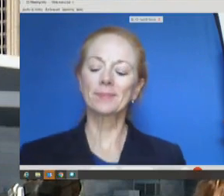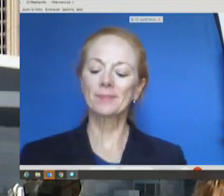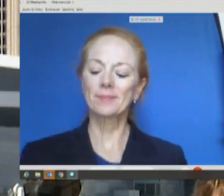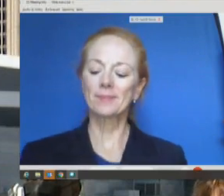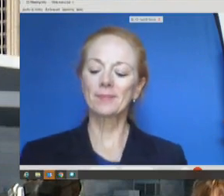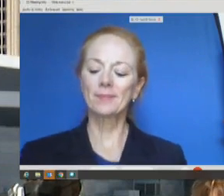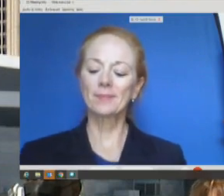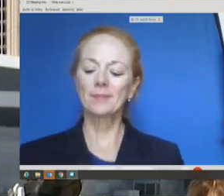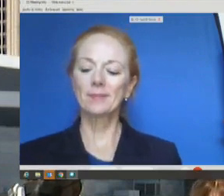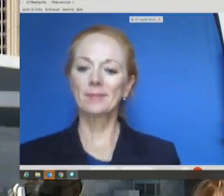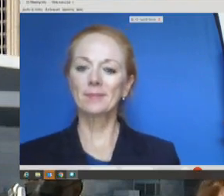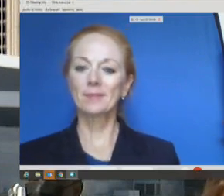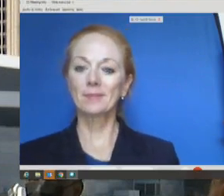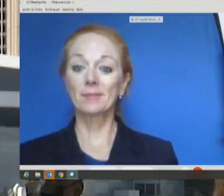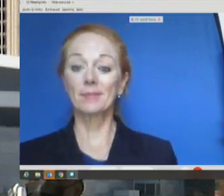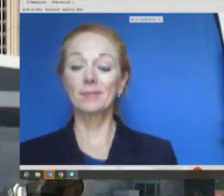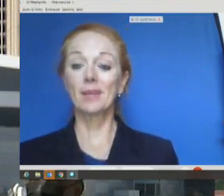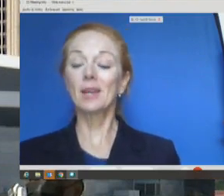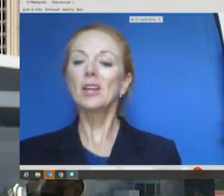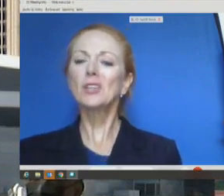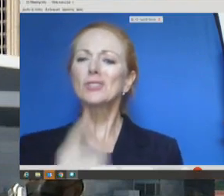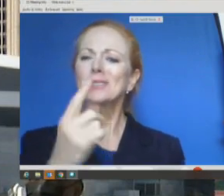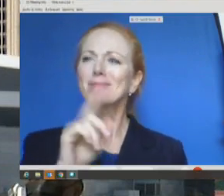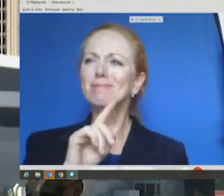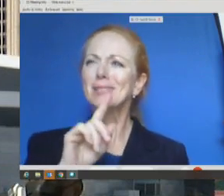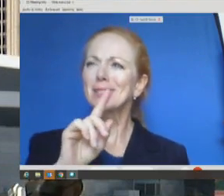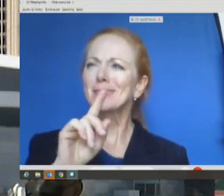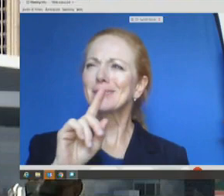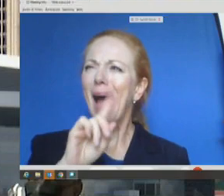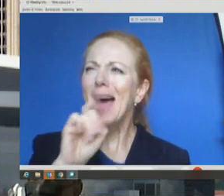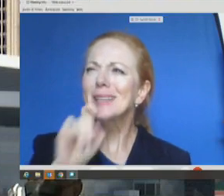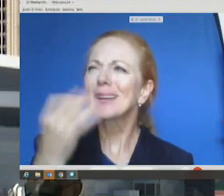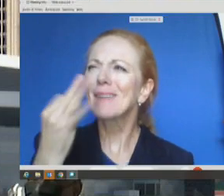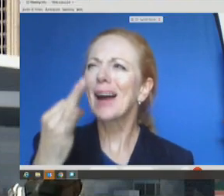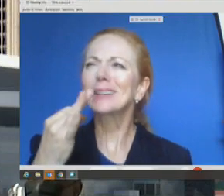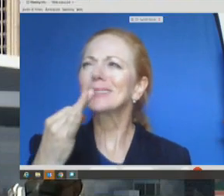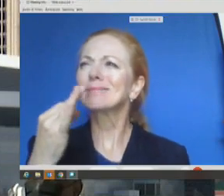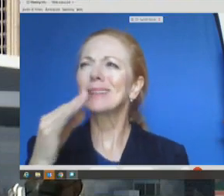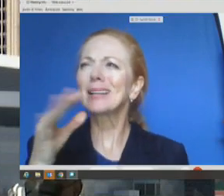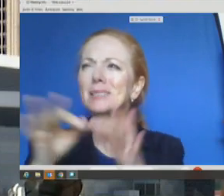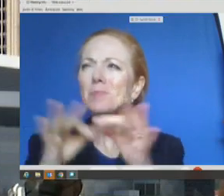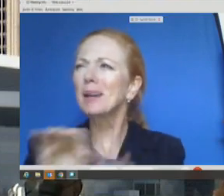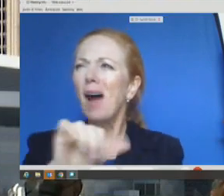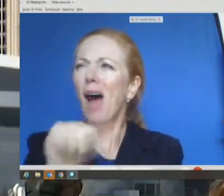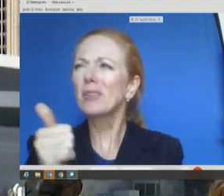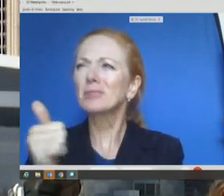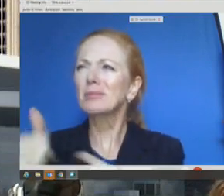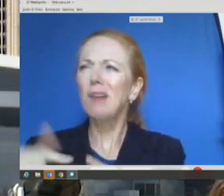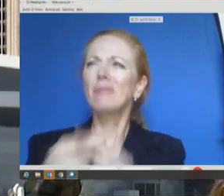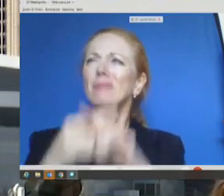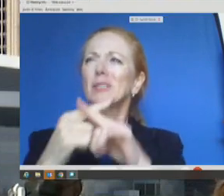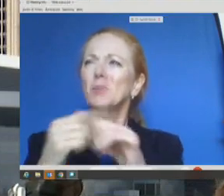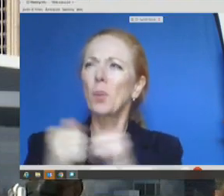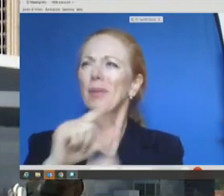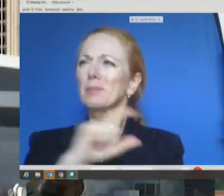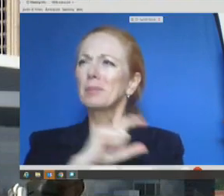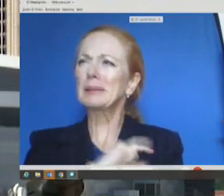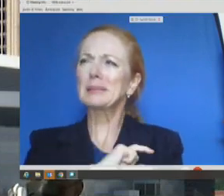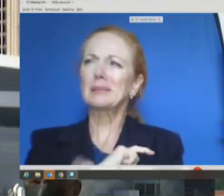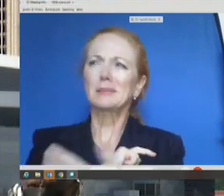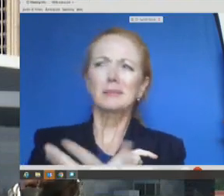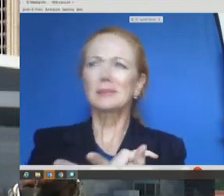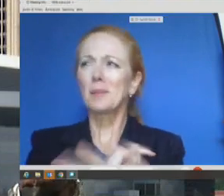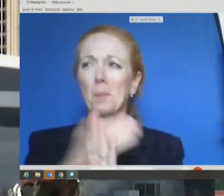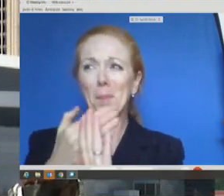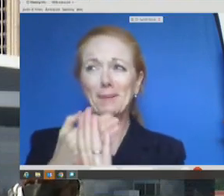These 5 officers know Mr. Easter, and one of the body camera footage, they say he's a well-known individual, and they point out that